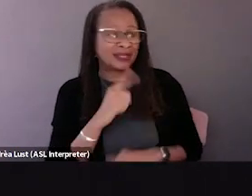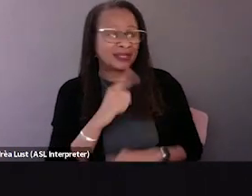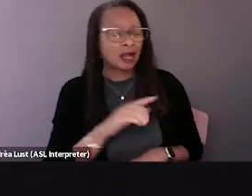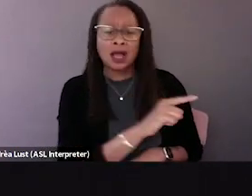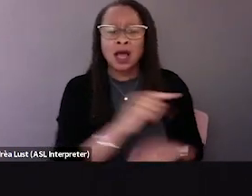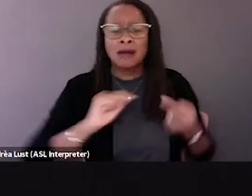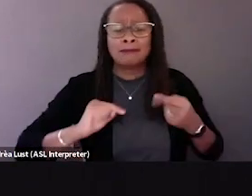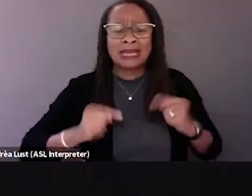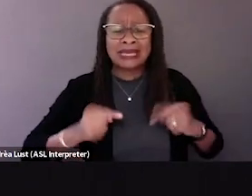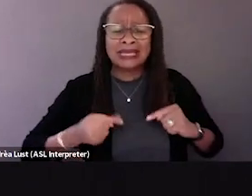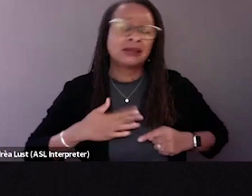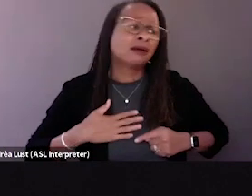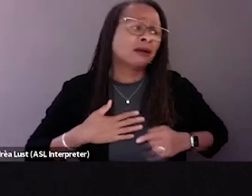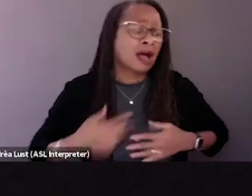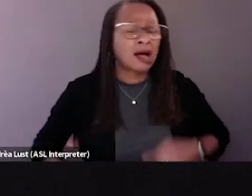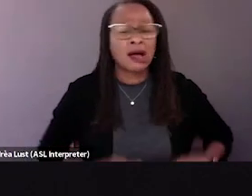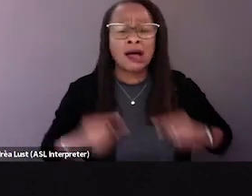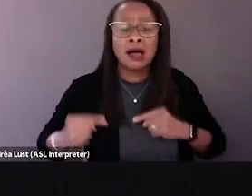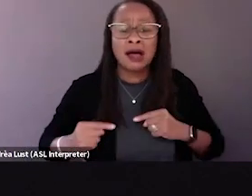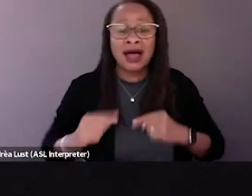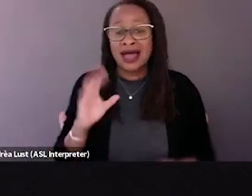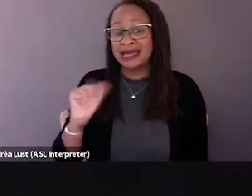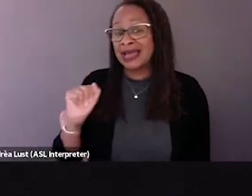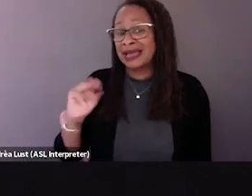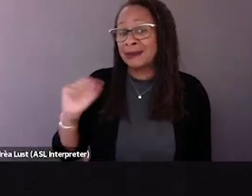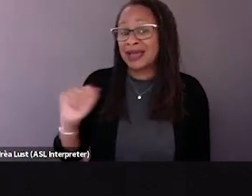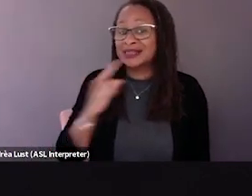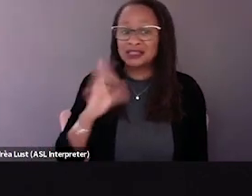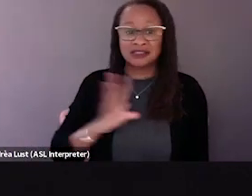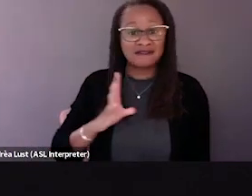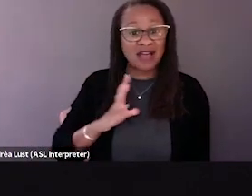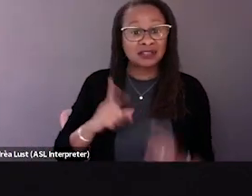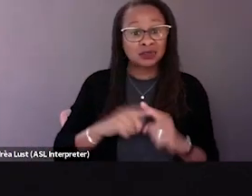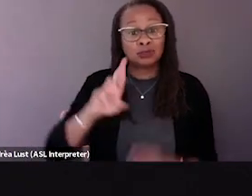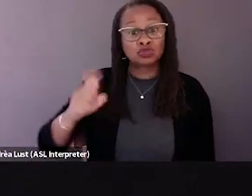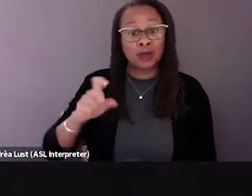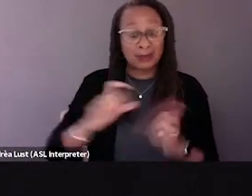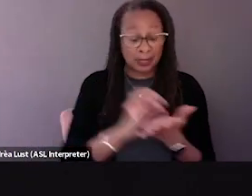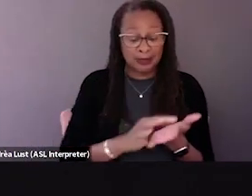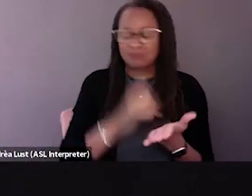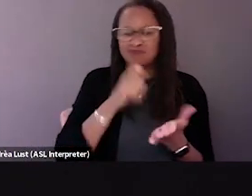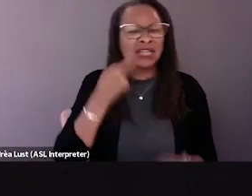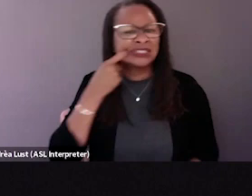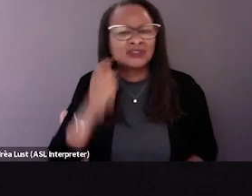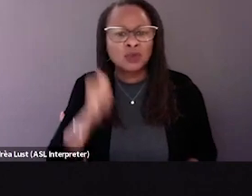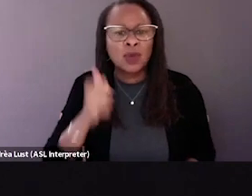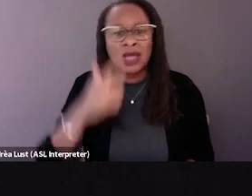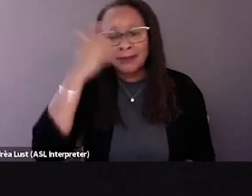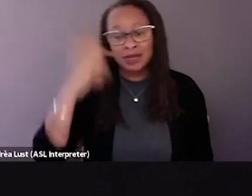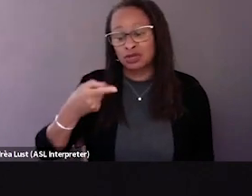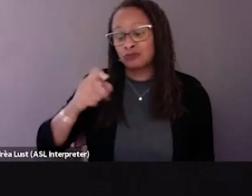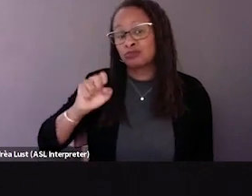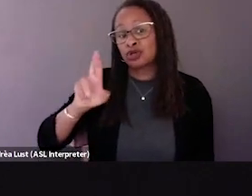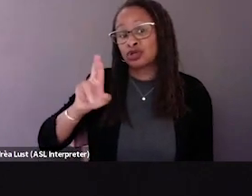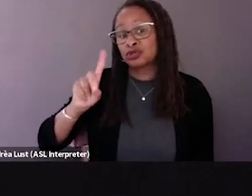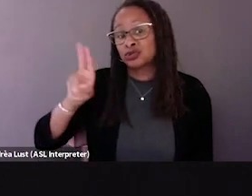in pain, and the American Medical Association said it's fine to prescribe these pills. They're not addictive, because Purdue Pharma did a great job